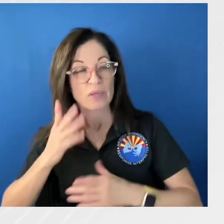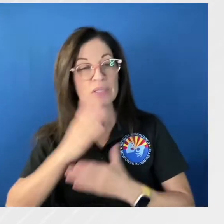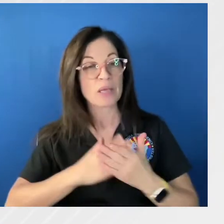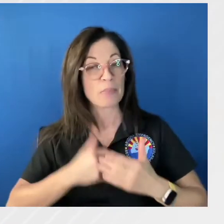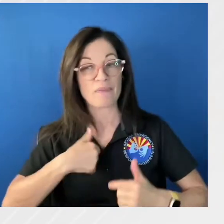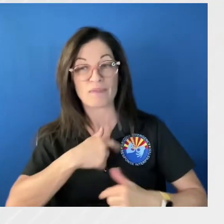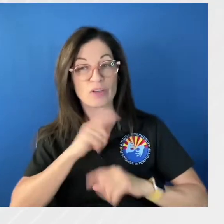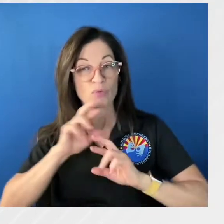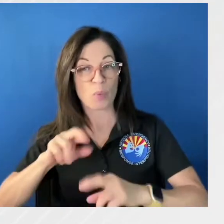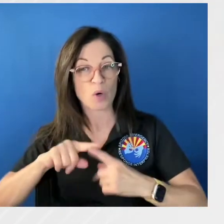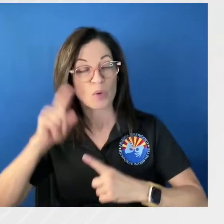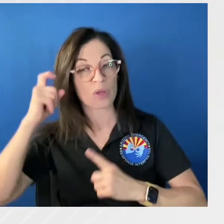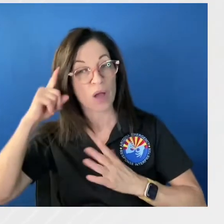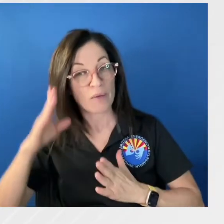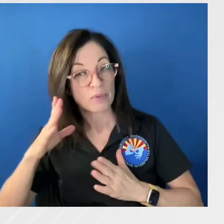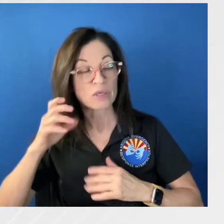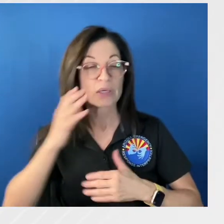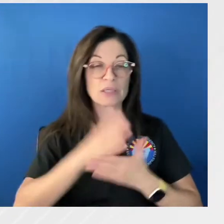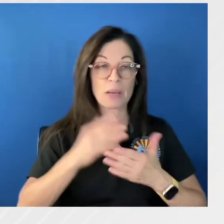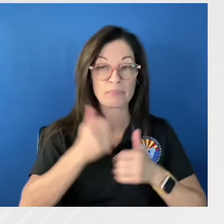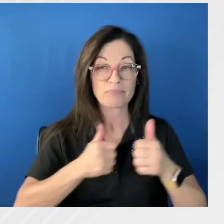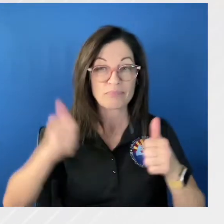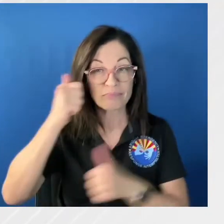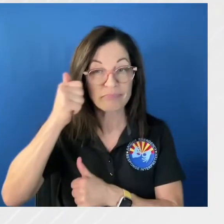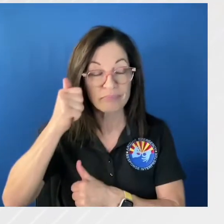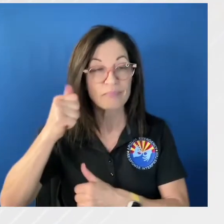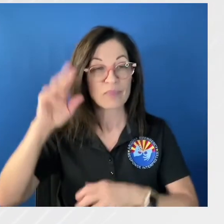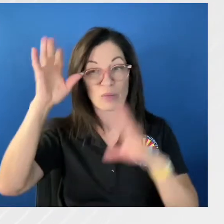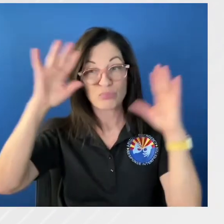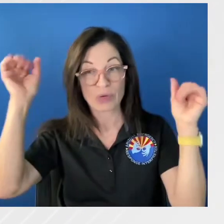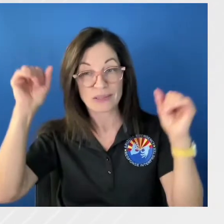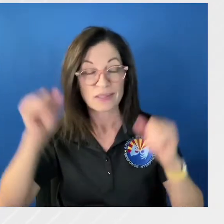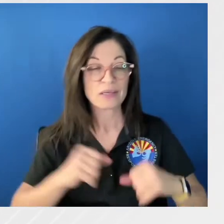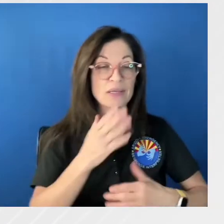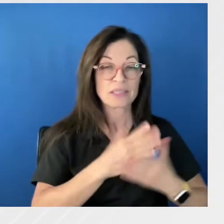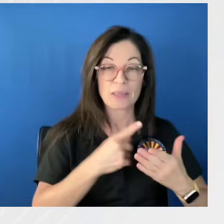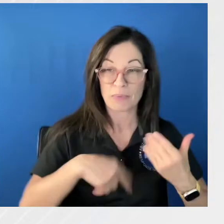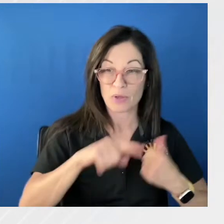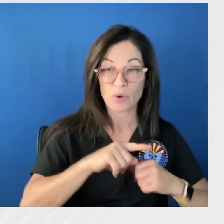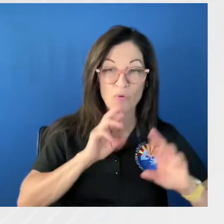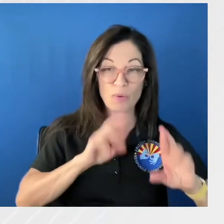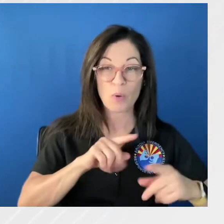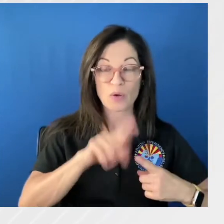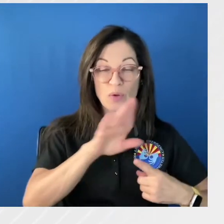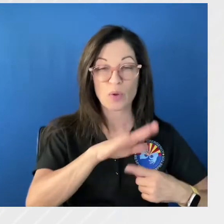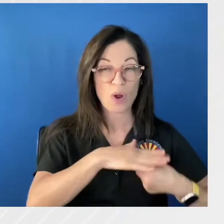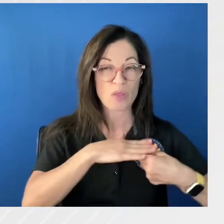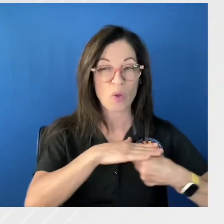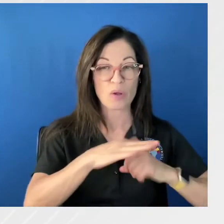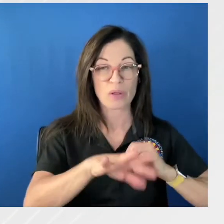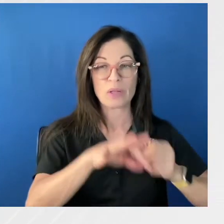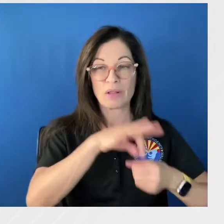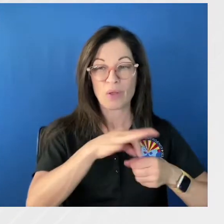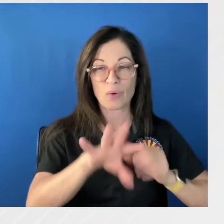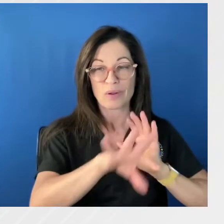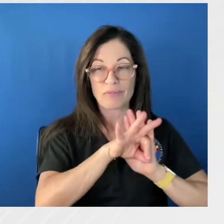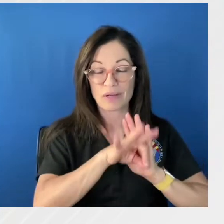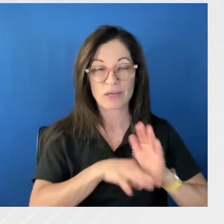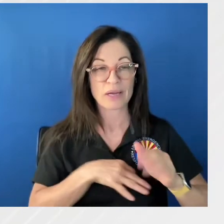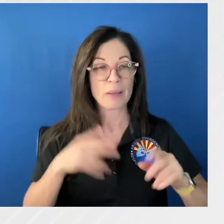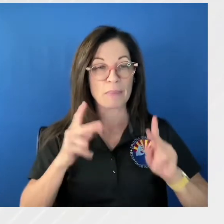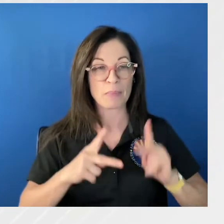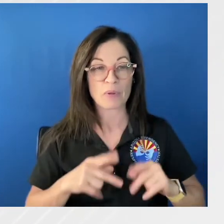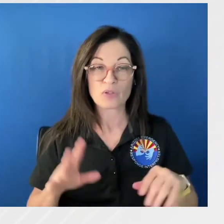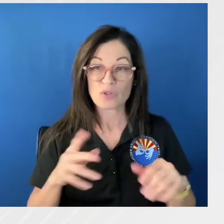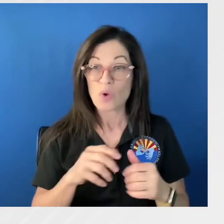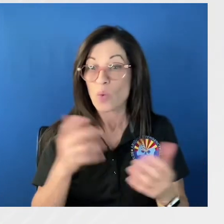executive branch of the government. Some report to you guys as elected officials as here local. So with that, gratitude